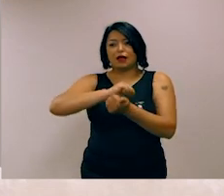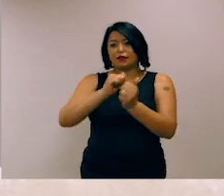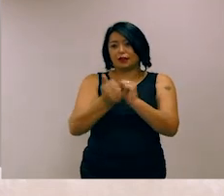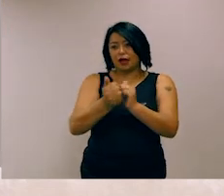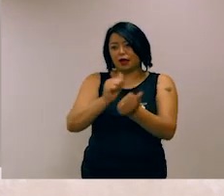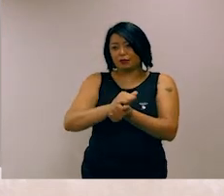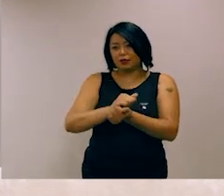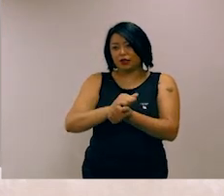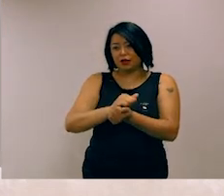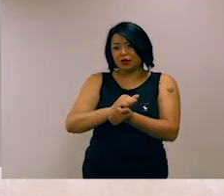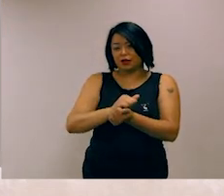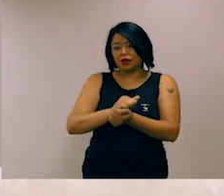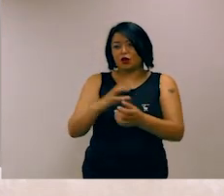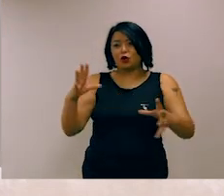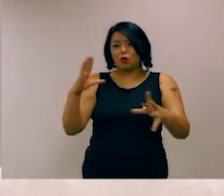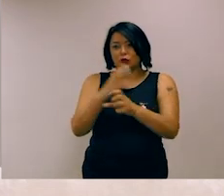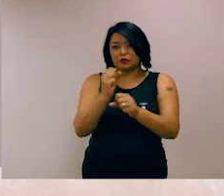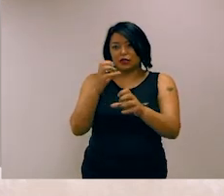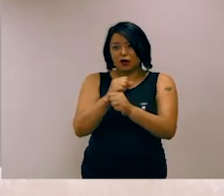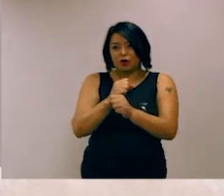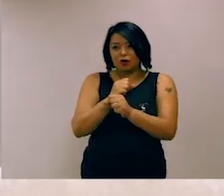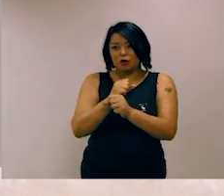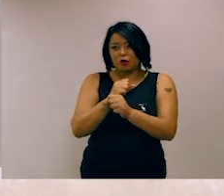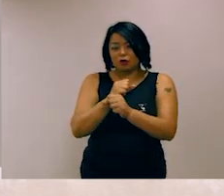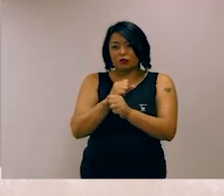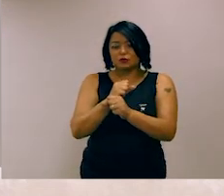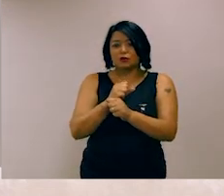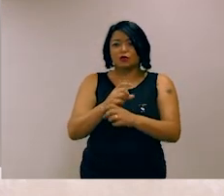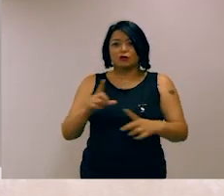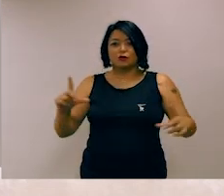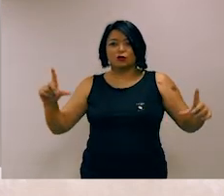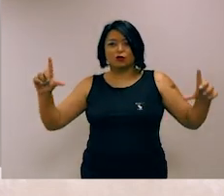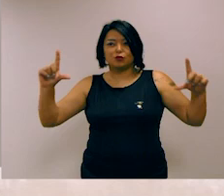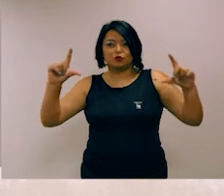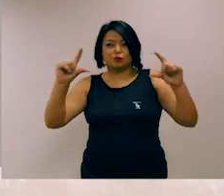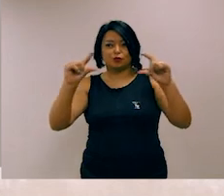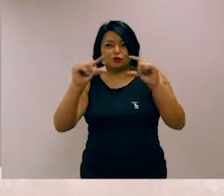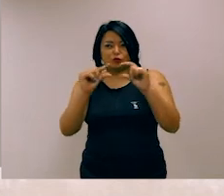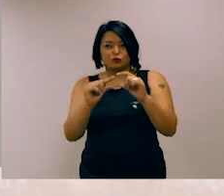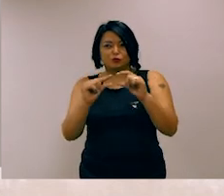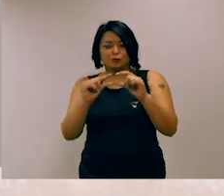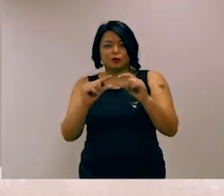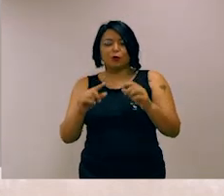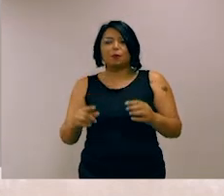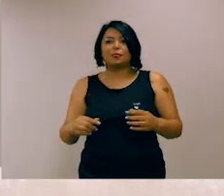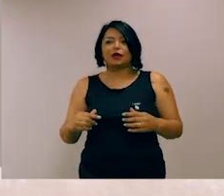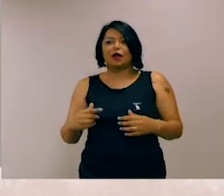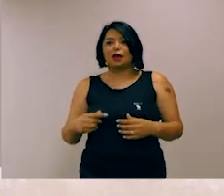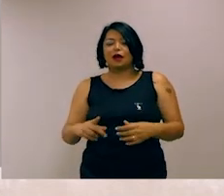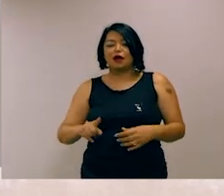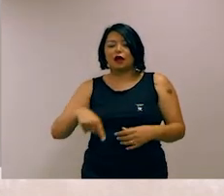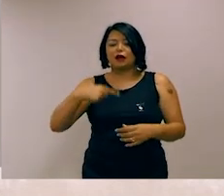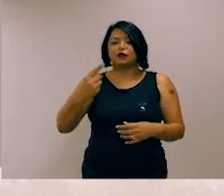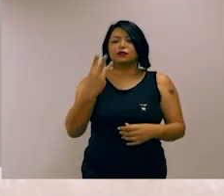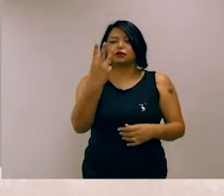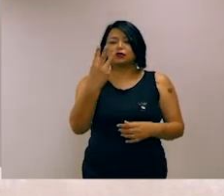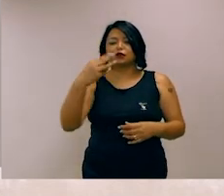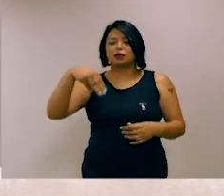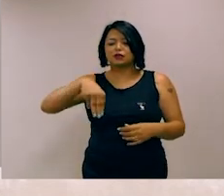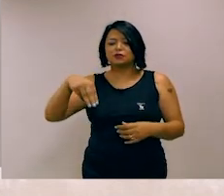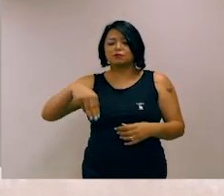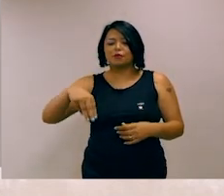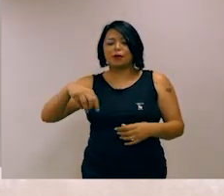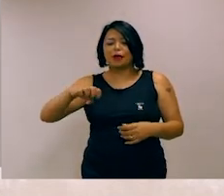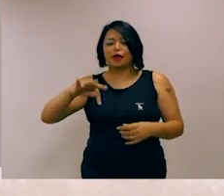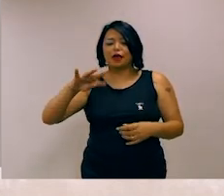of points to the zoom that you give. So you still have the GPS localization and the map. Every 3 meters, they would have 1 point